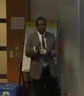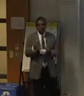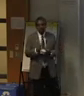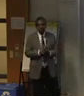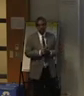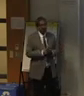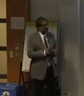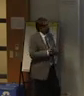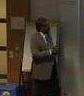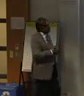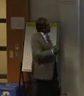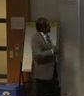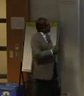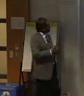has